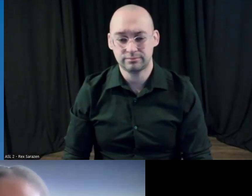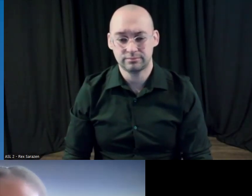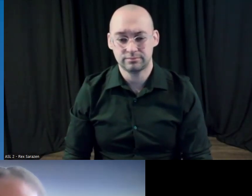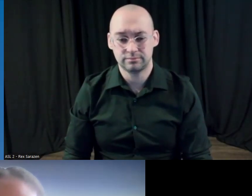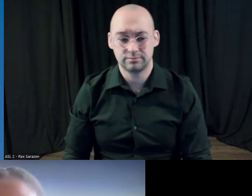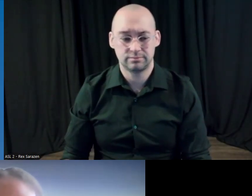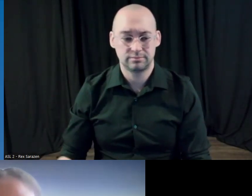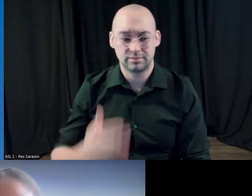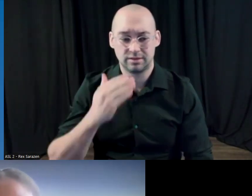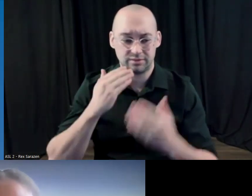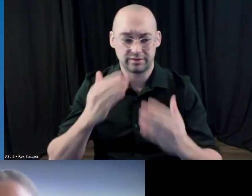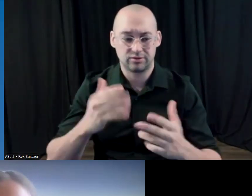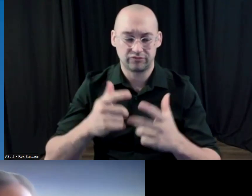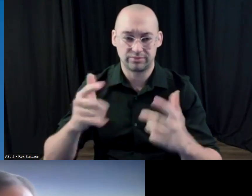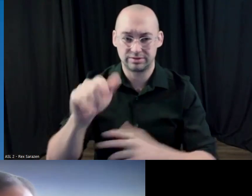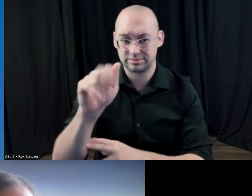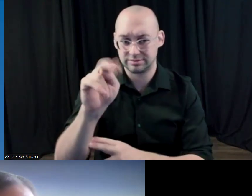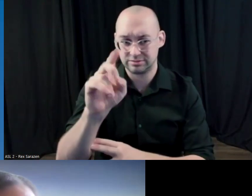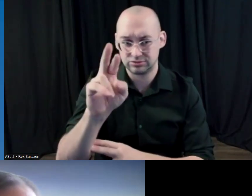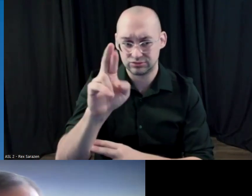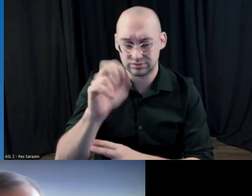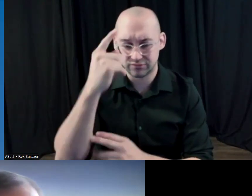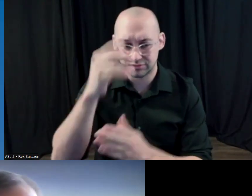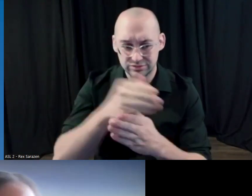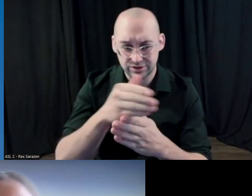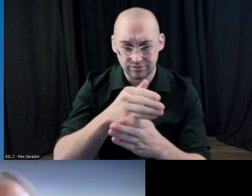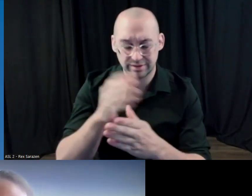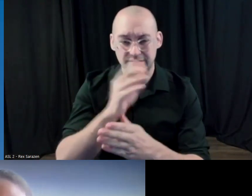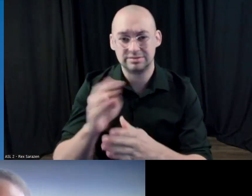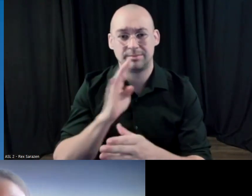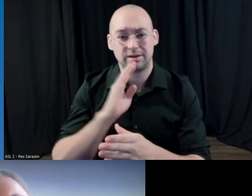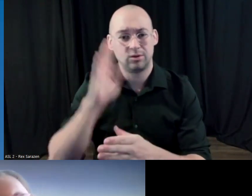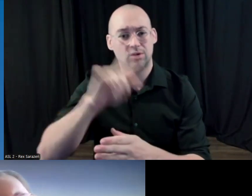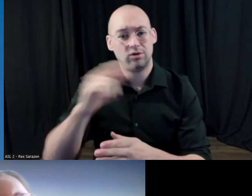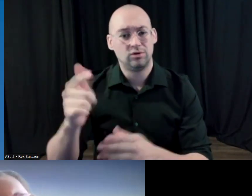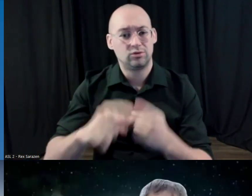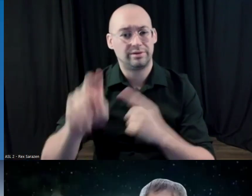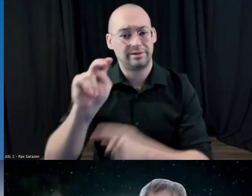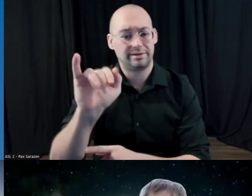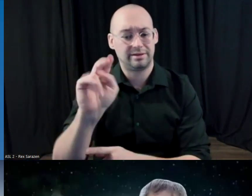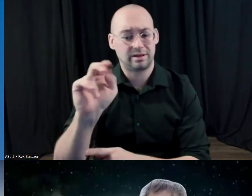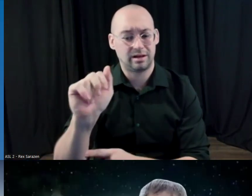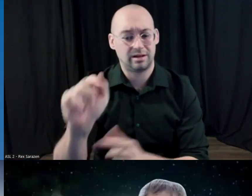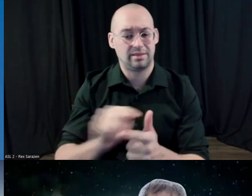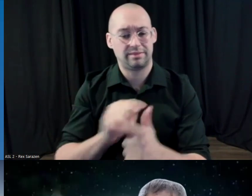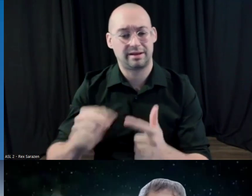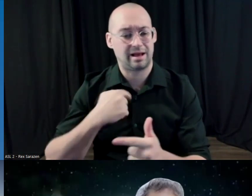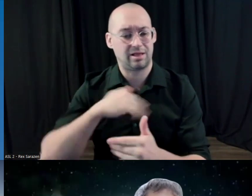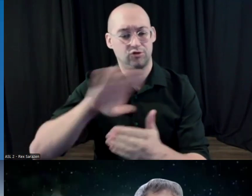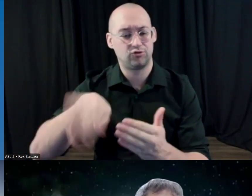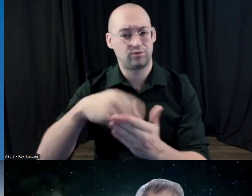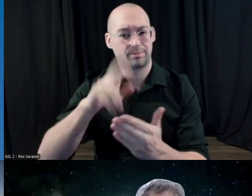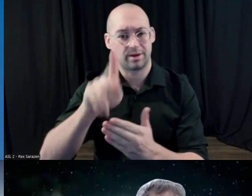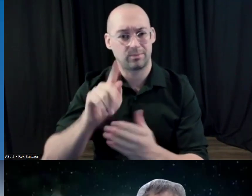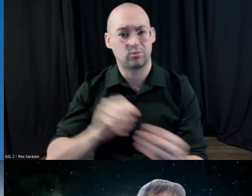Thank you so much, Andrea, for sharing and for speaking. And we'll go to Nina, and then I'll wrap things up here and we will move